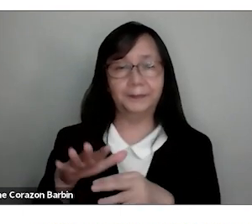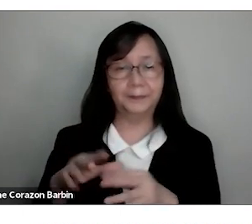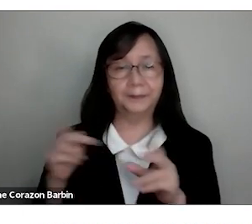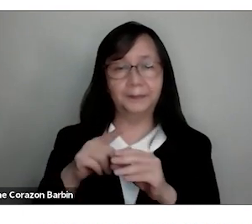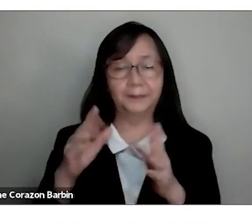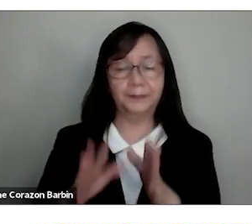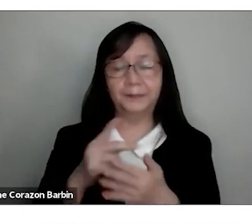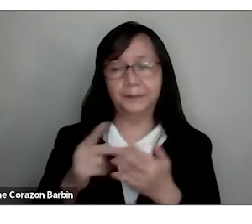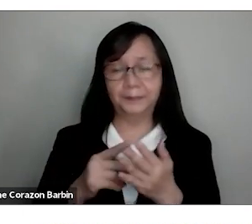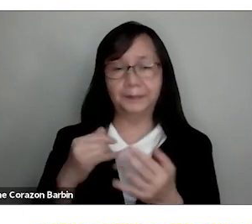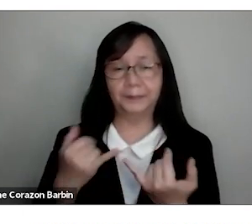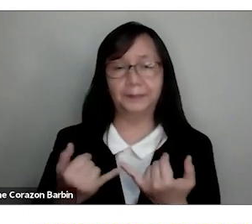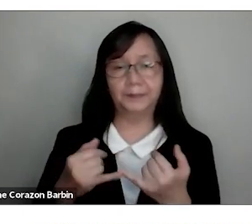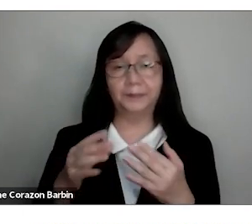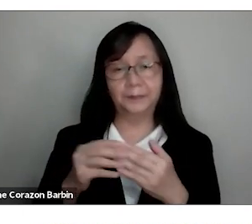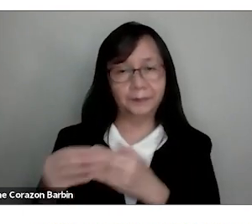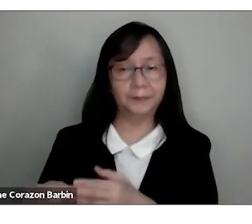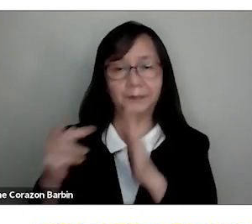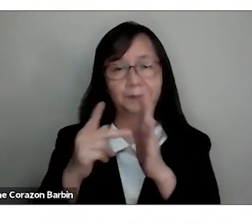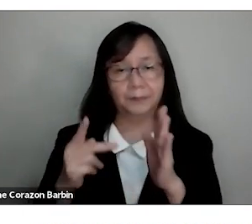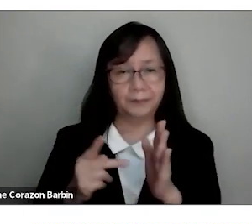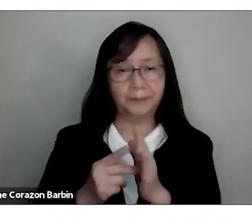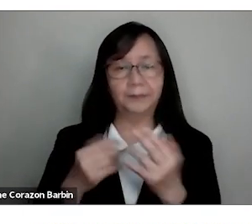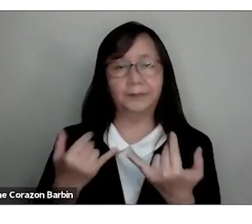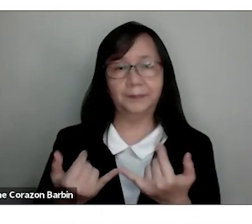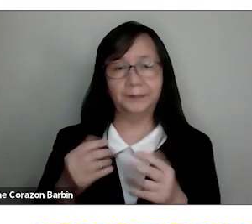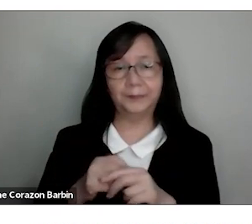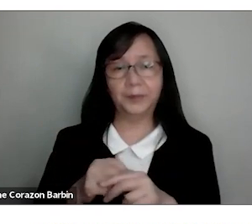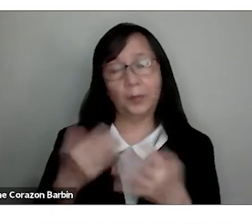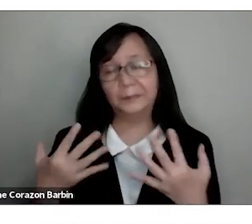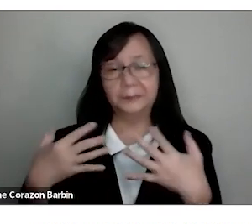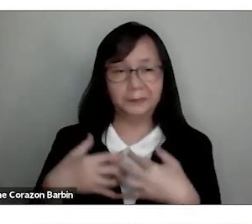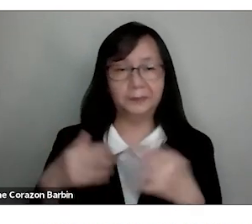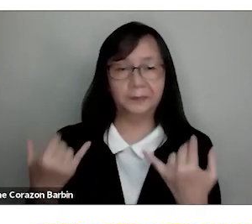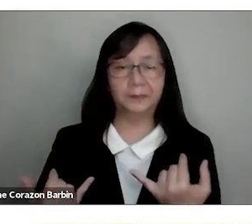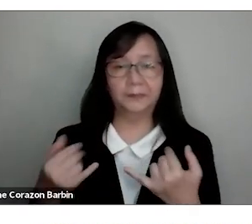of the guiding principles of the declaration and of course of the RPA.